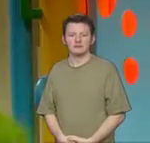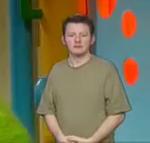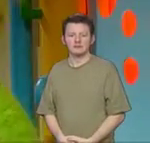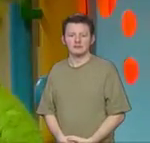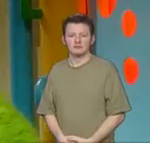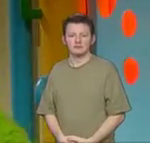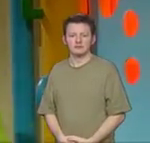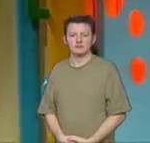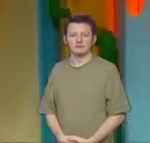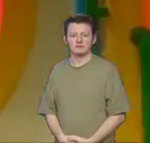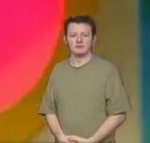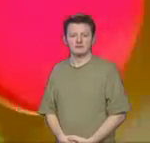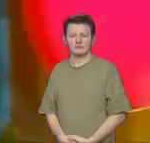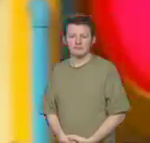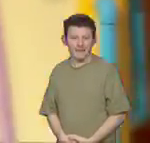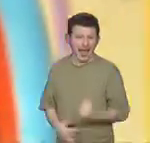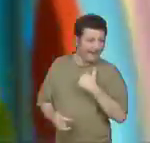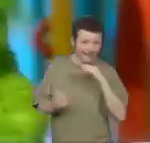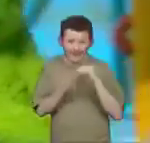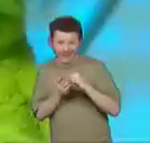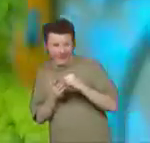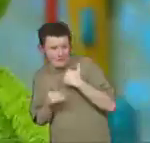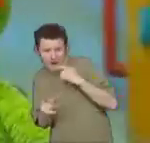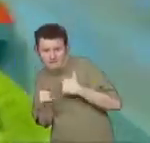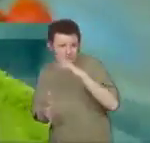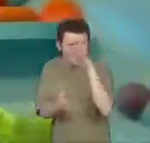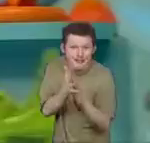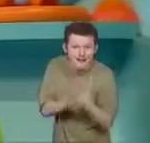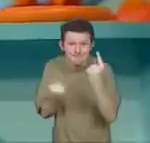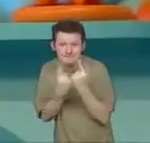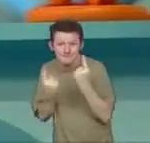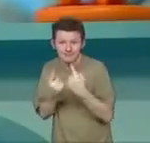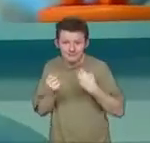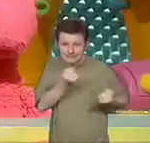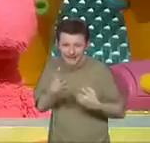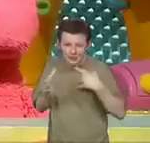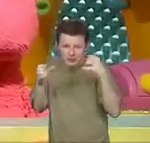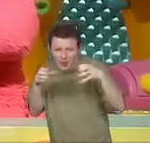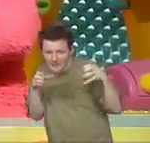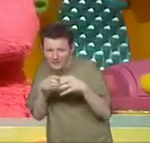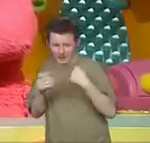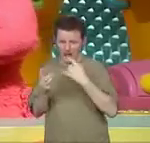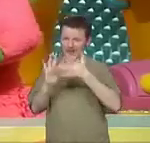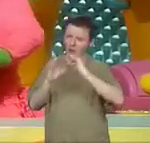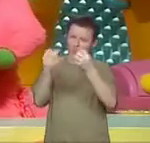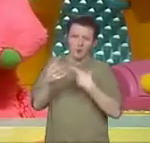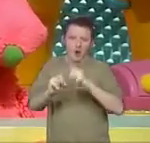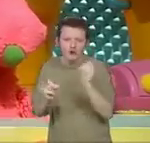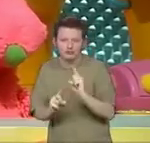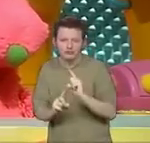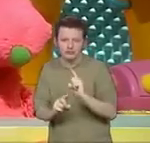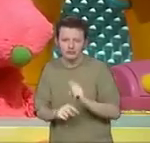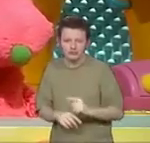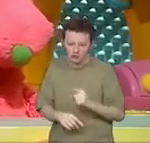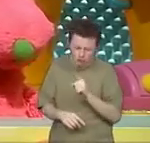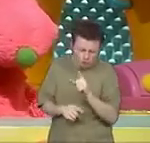Ah, speaking of playing, that'll be my delivery of soft and squidgy play stuff I ordered from Hoobnet. Do you suppose Tiddly Peeps find things